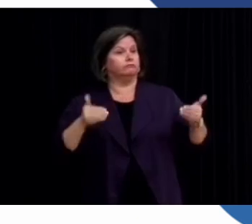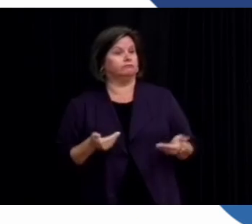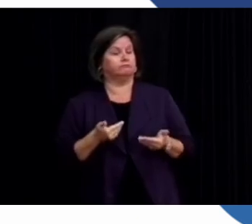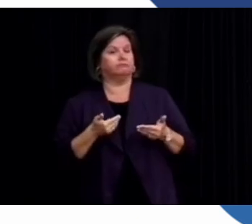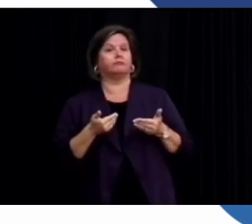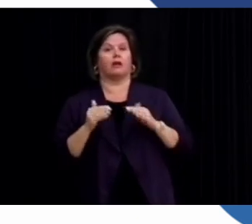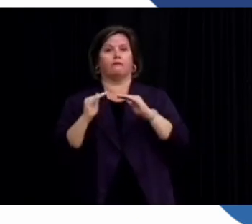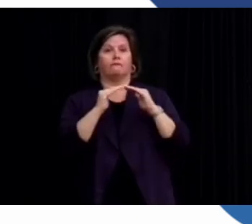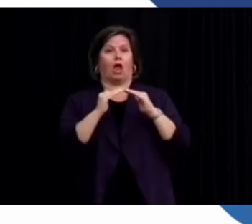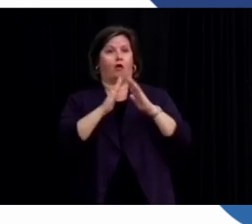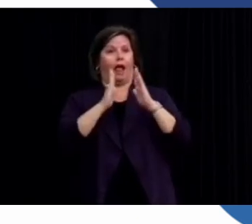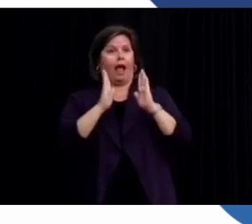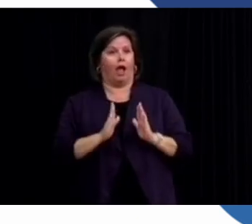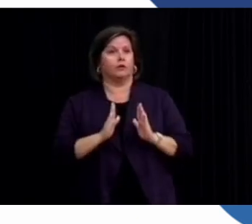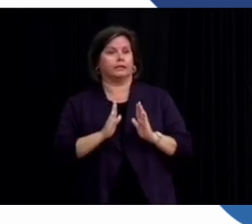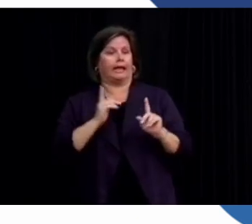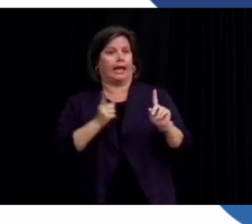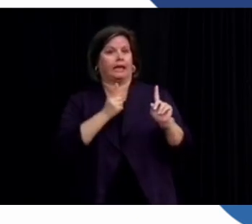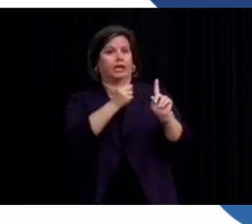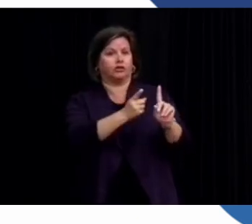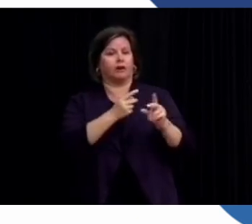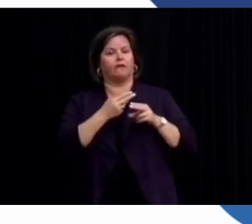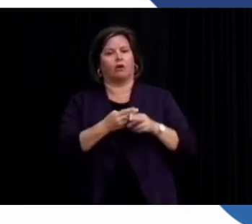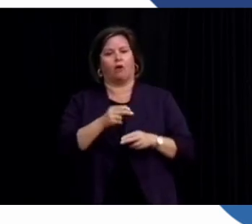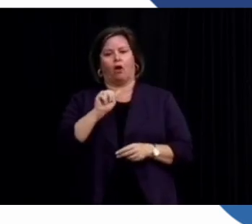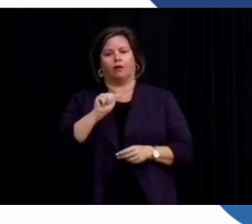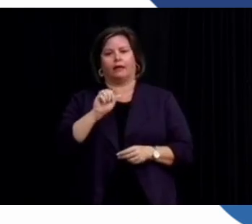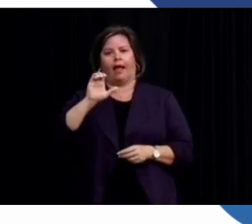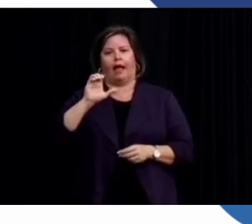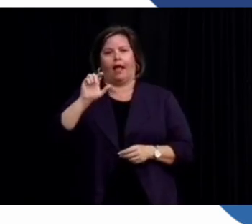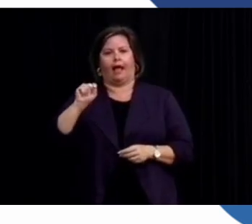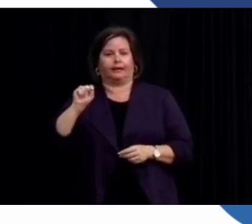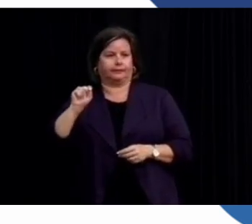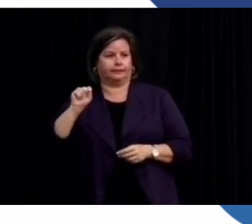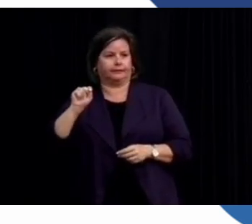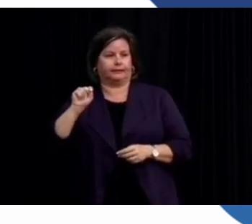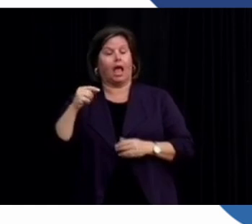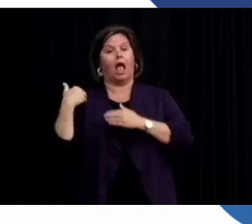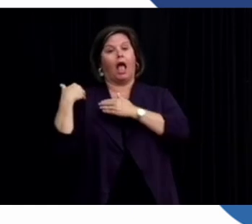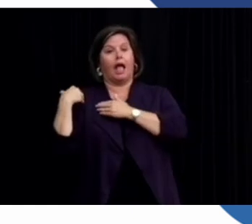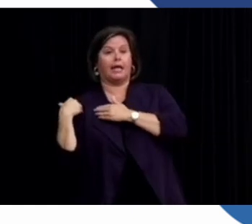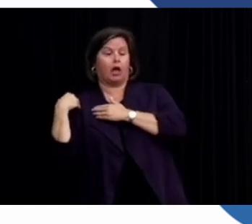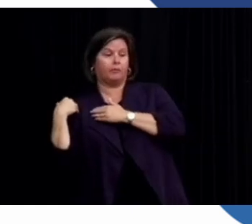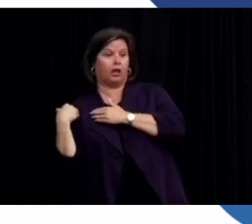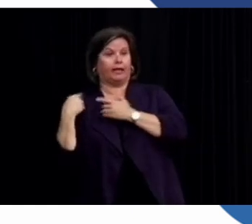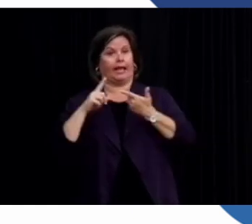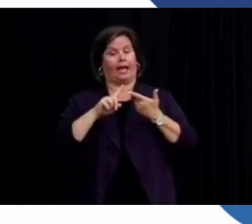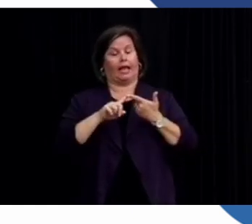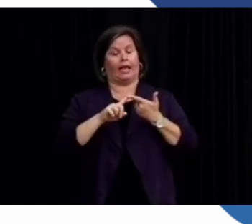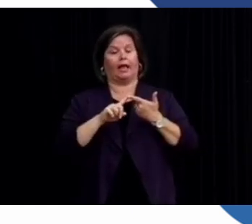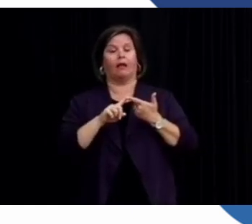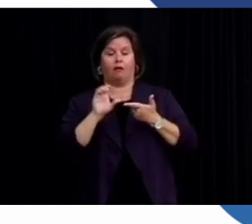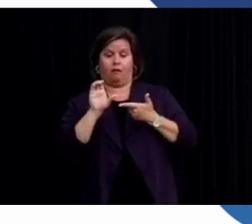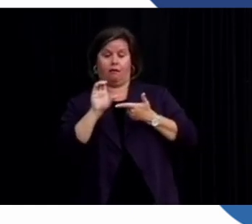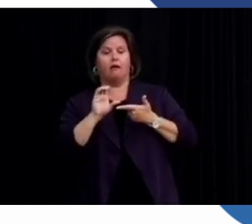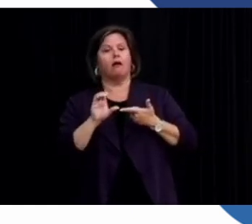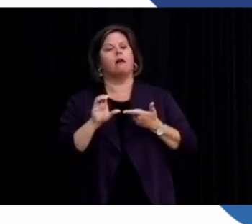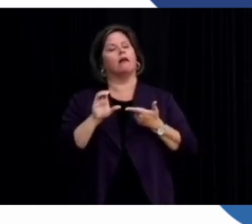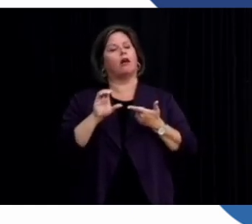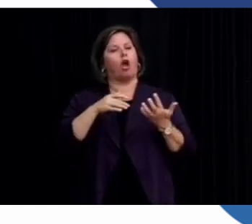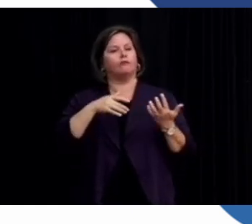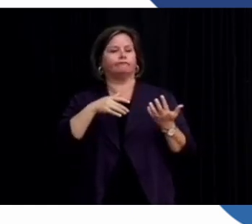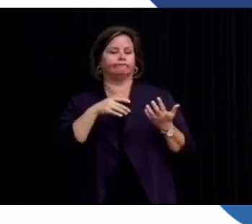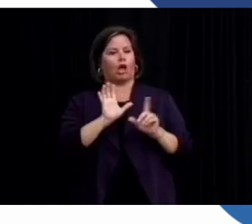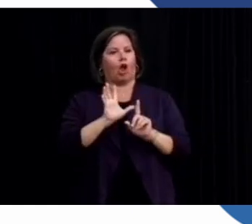Initiative. It's called ACT, and it stands for Accountability, Culture Change, and Training. So I wanted to talk a little bit about some